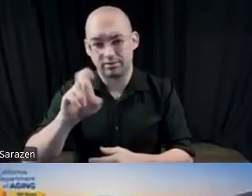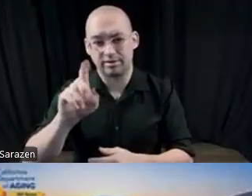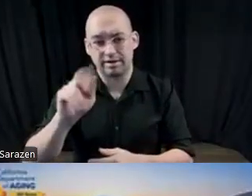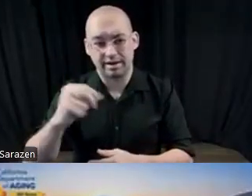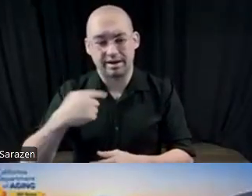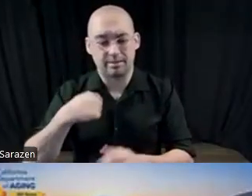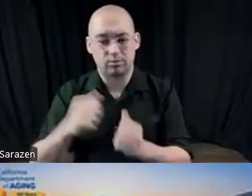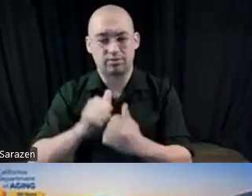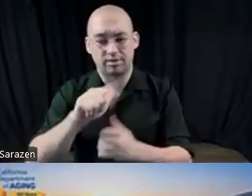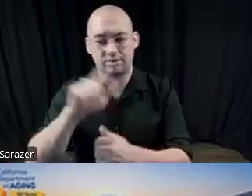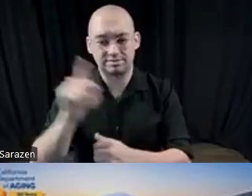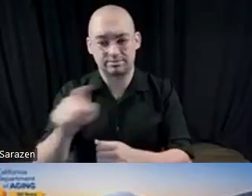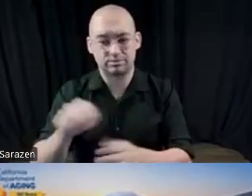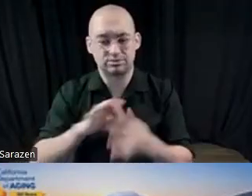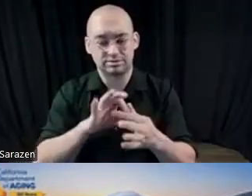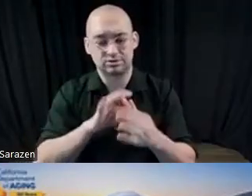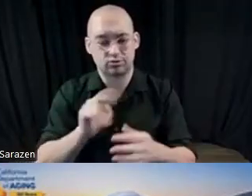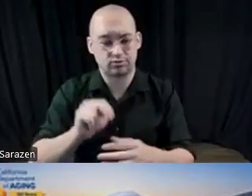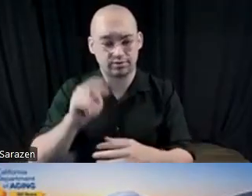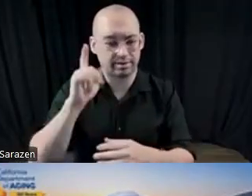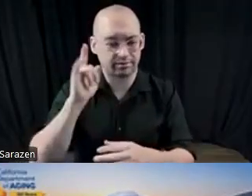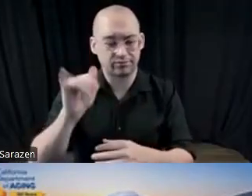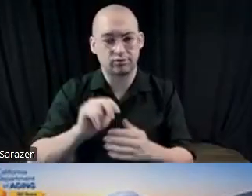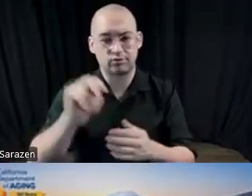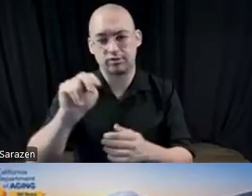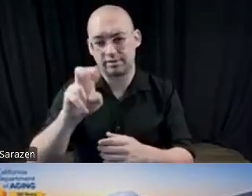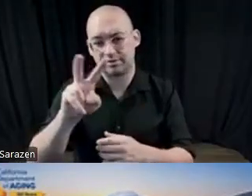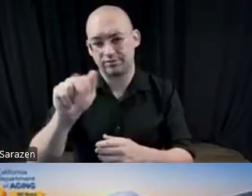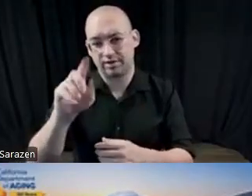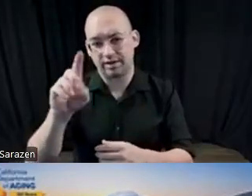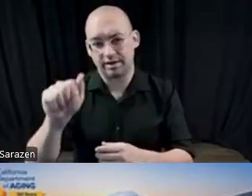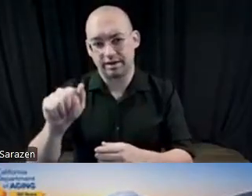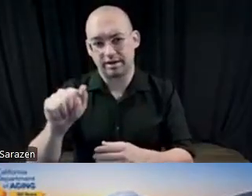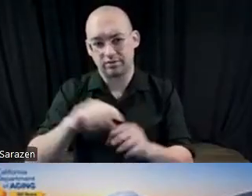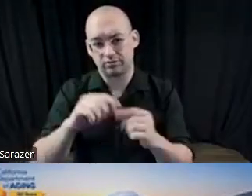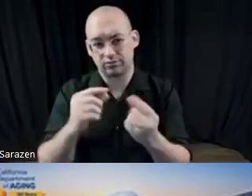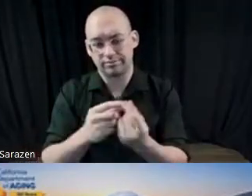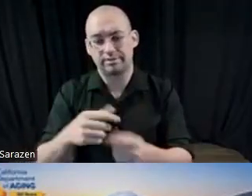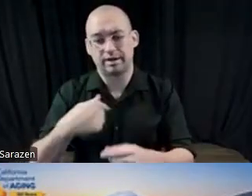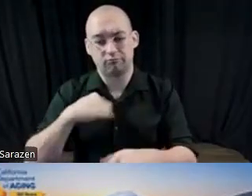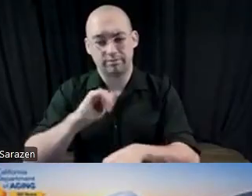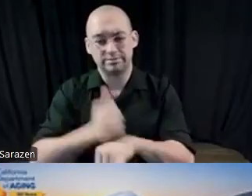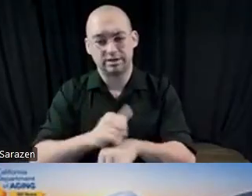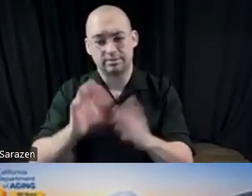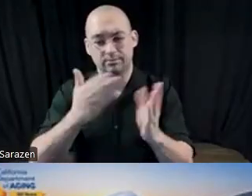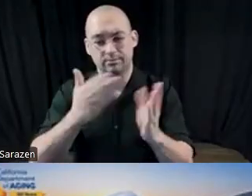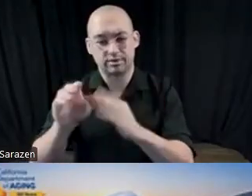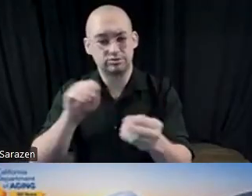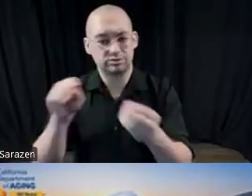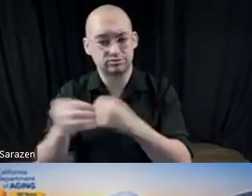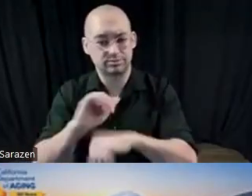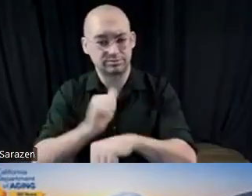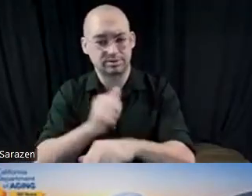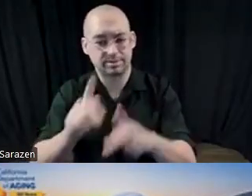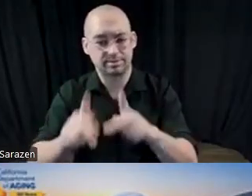Alzheimer's Association Northern California, Northern Nevada chapter, and I am also representing community organizations representing people with